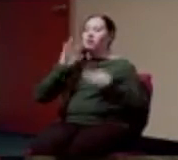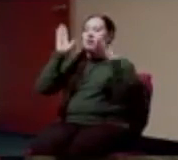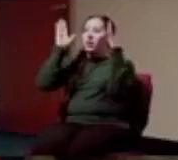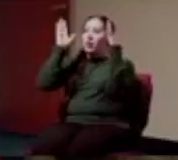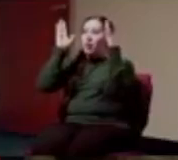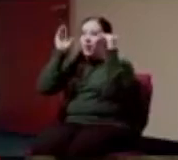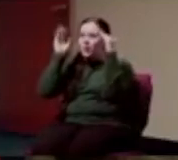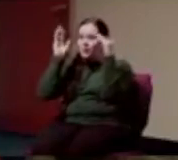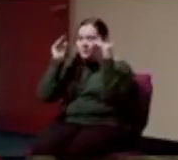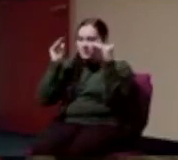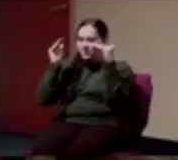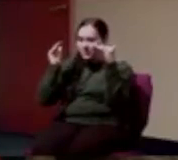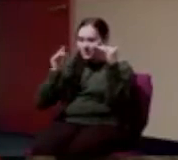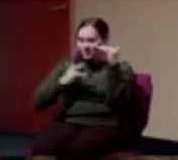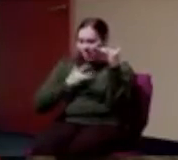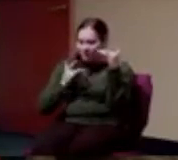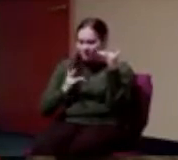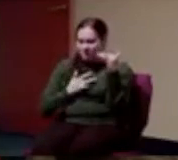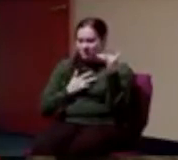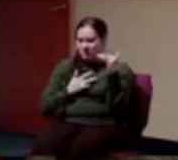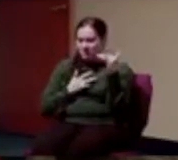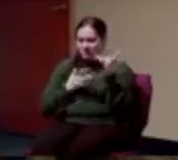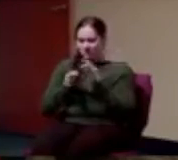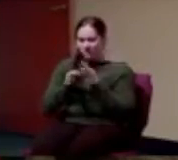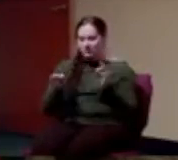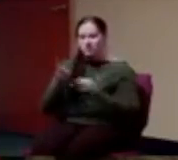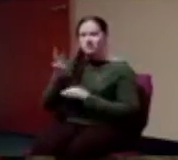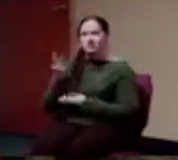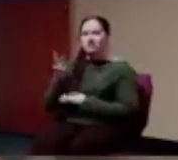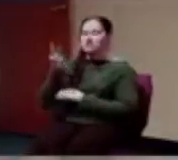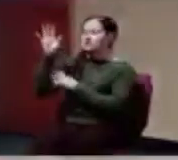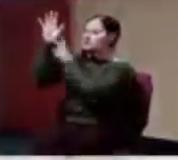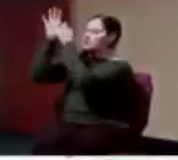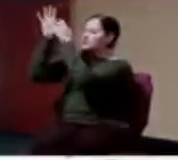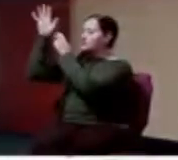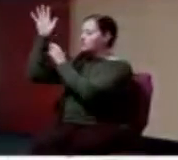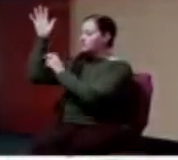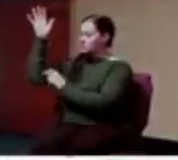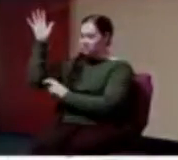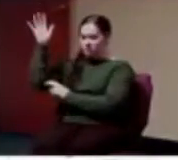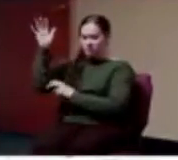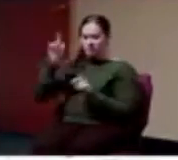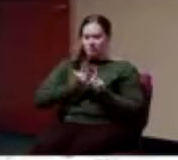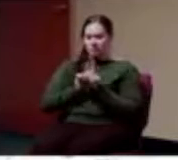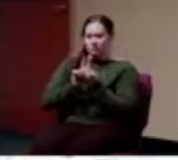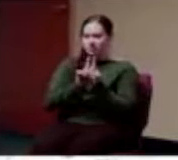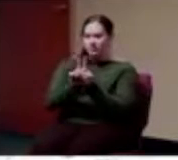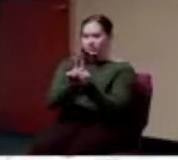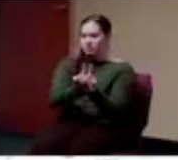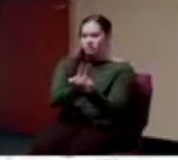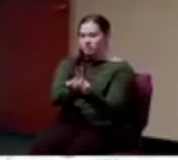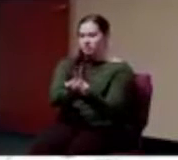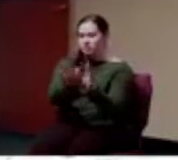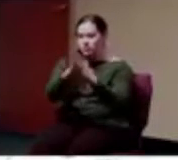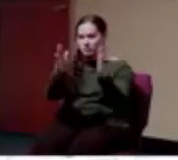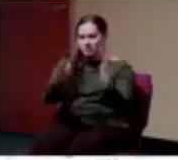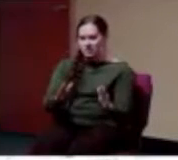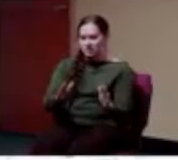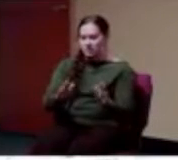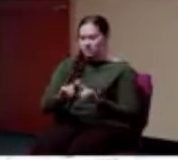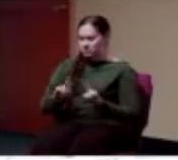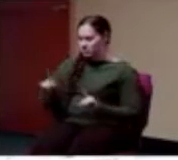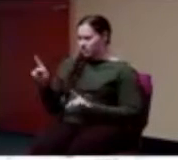felt. Verse 6 says, he quickly climbed down and took Jesus to his house with great excitement and joy, but the people